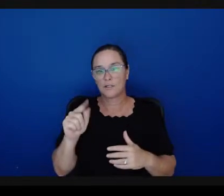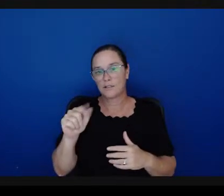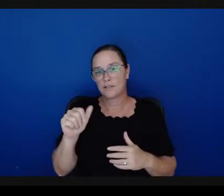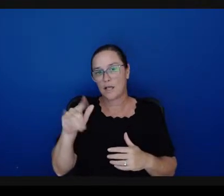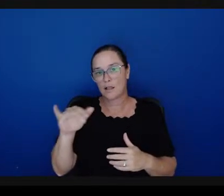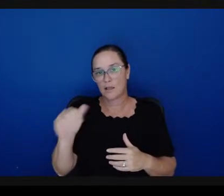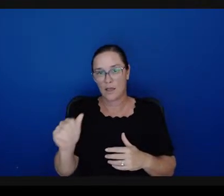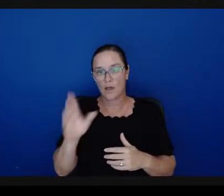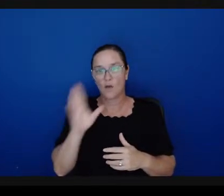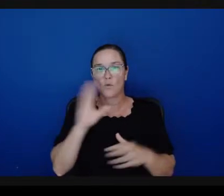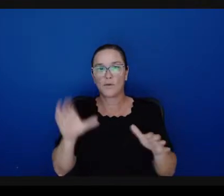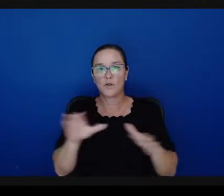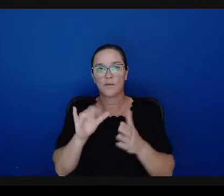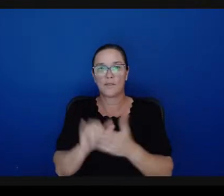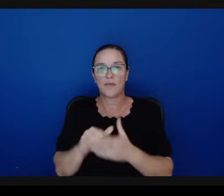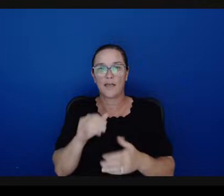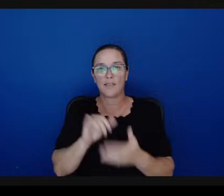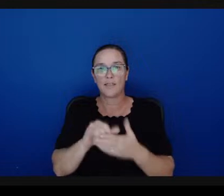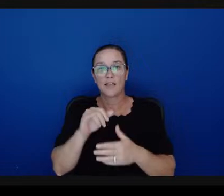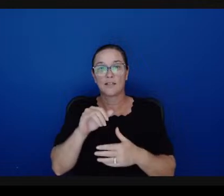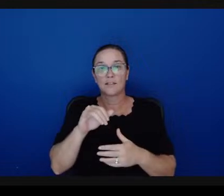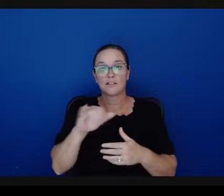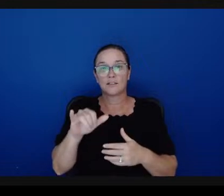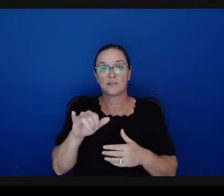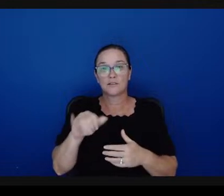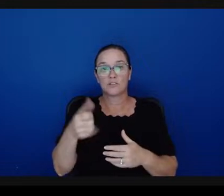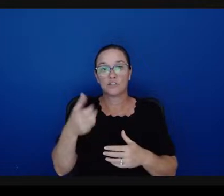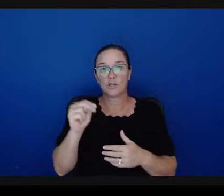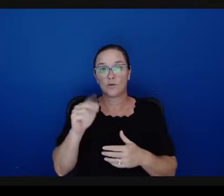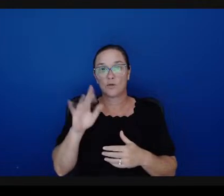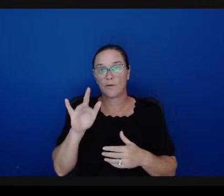That's 25th at 10 a.m.